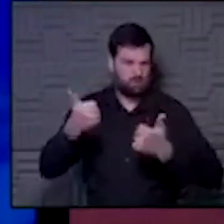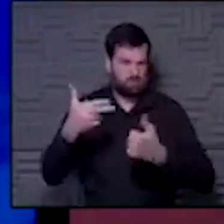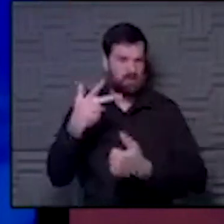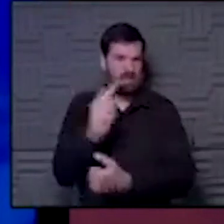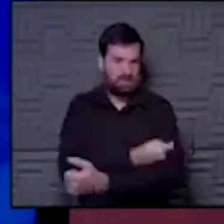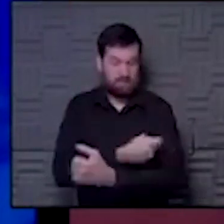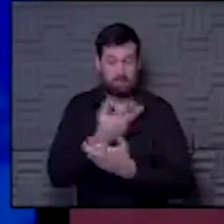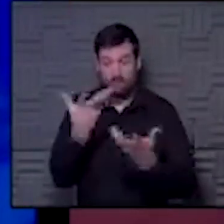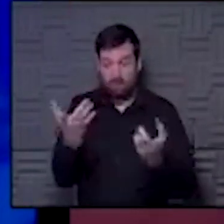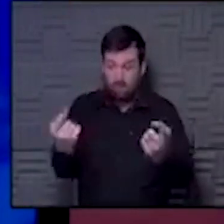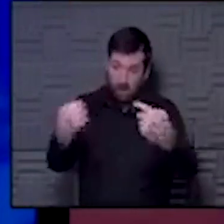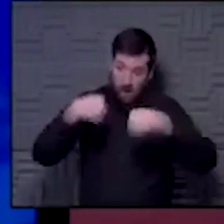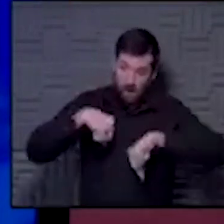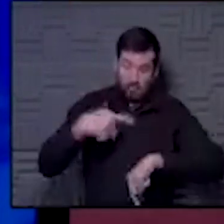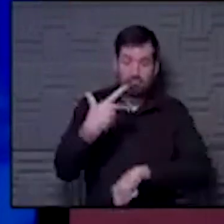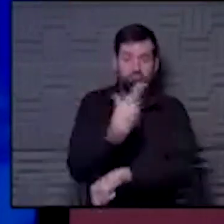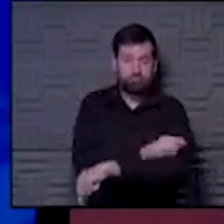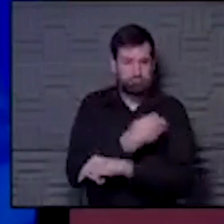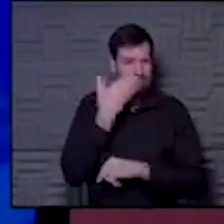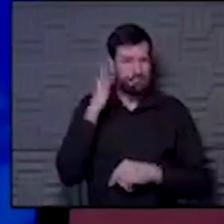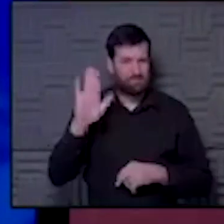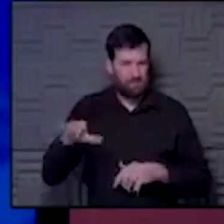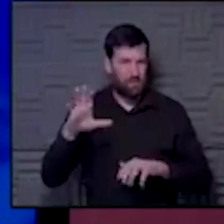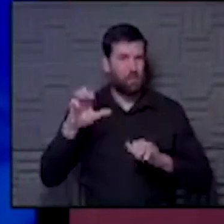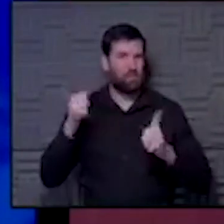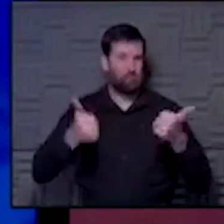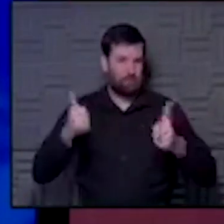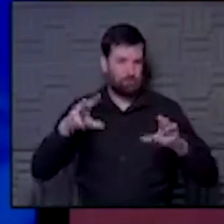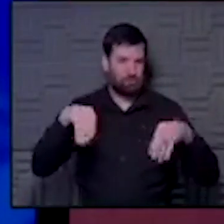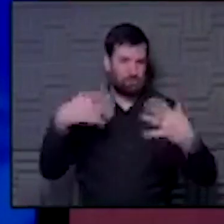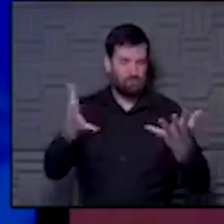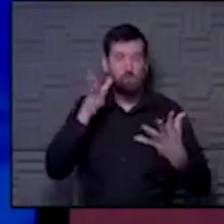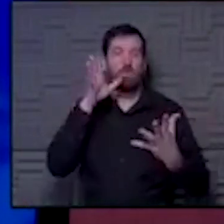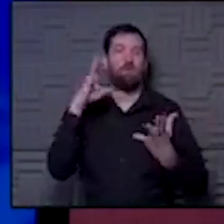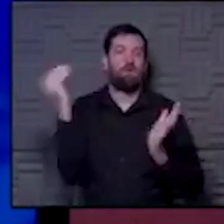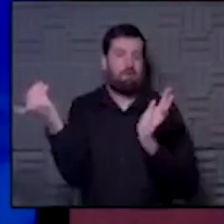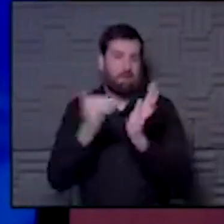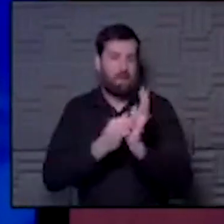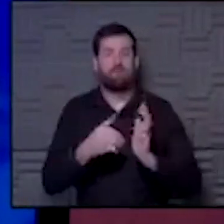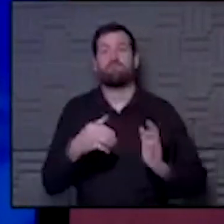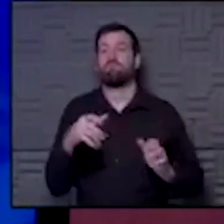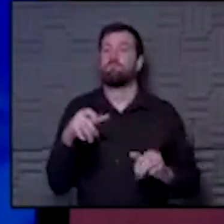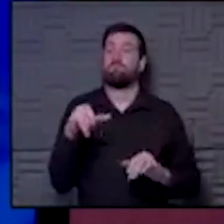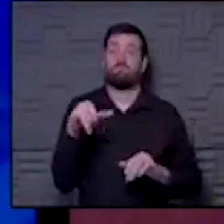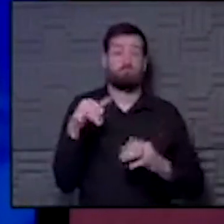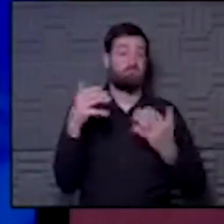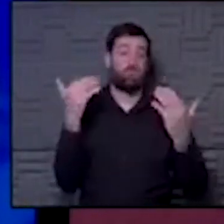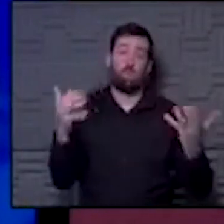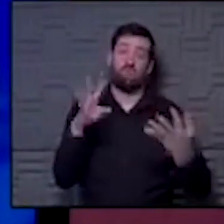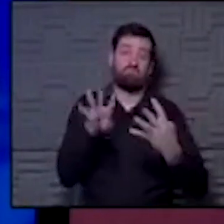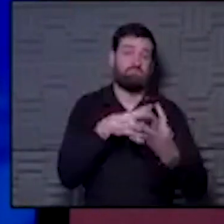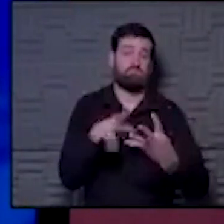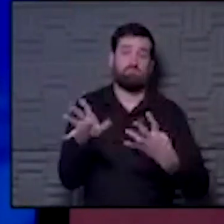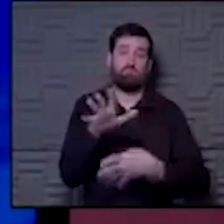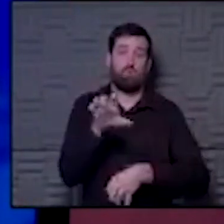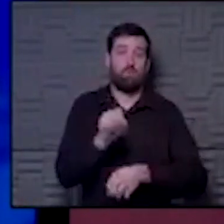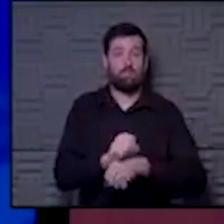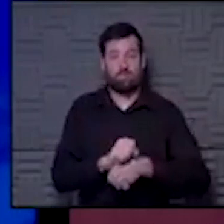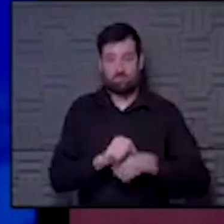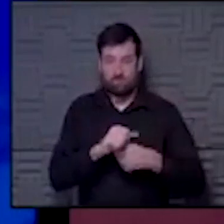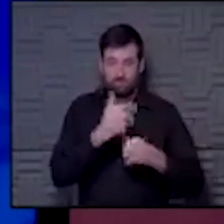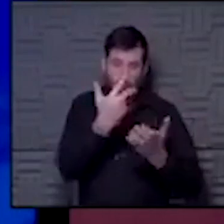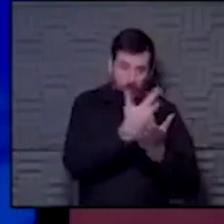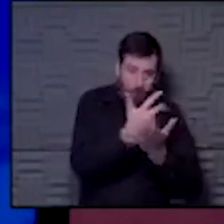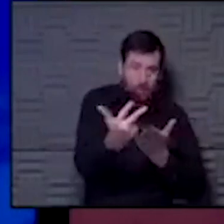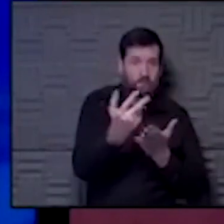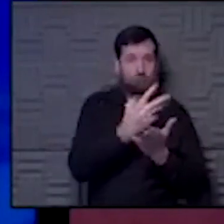get vaccinated. We know which one we're giving you. That's the one you're going to get the next time. And you get your appointment for your follow-up dose, and we know if it's supposed to be 3 weeks or